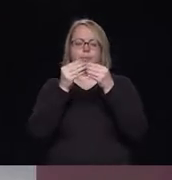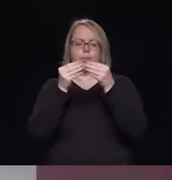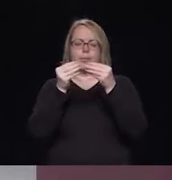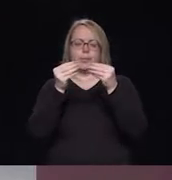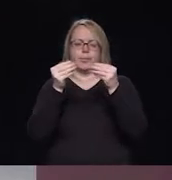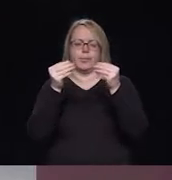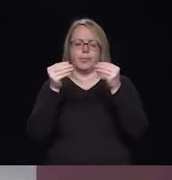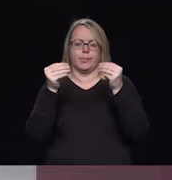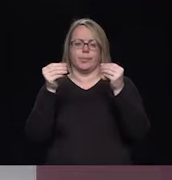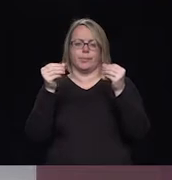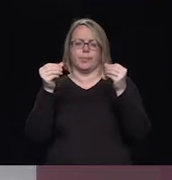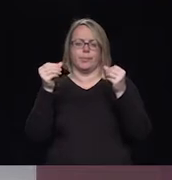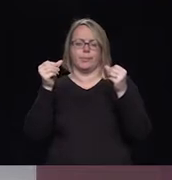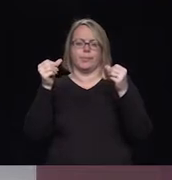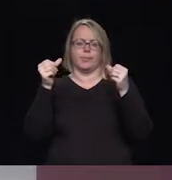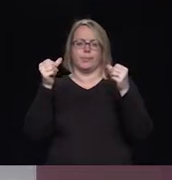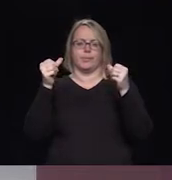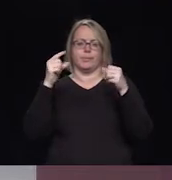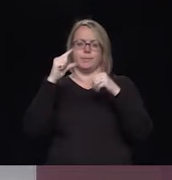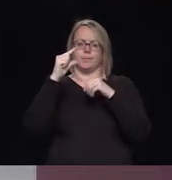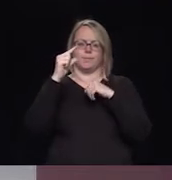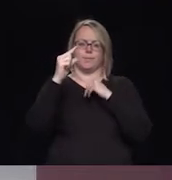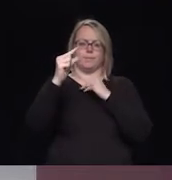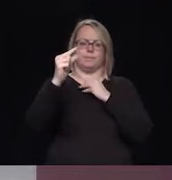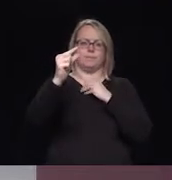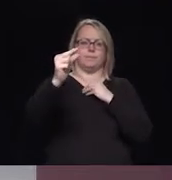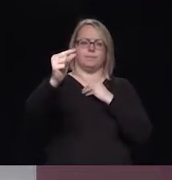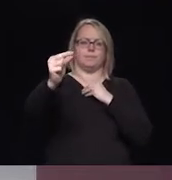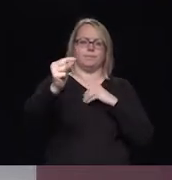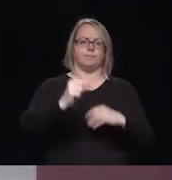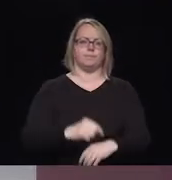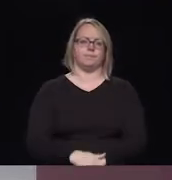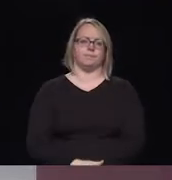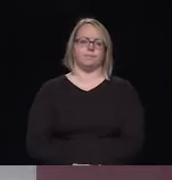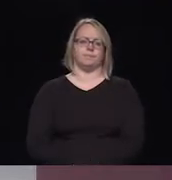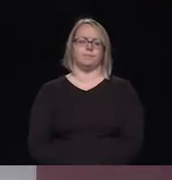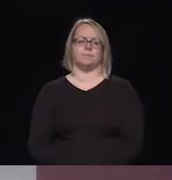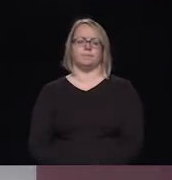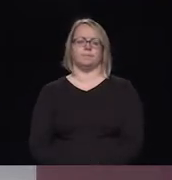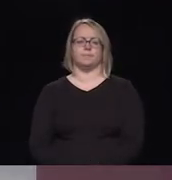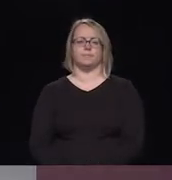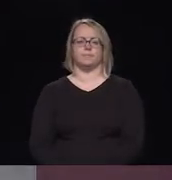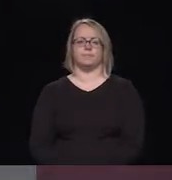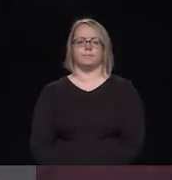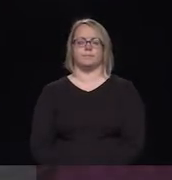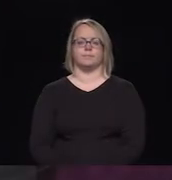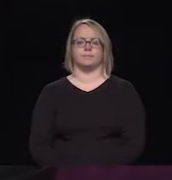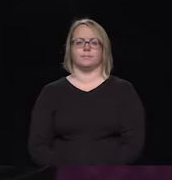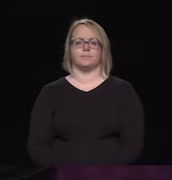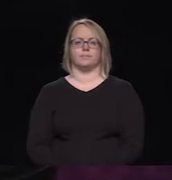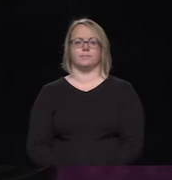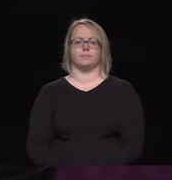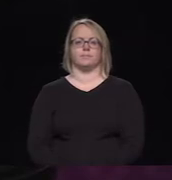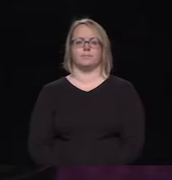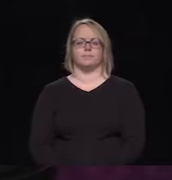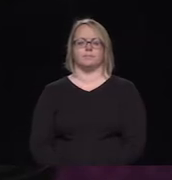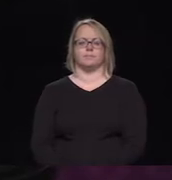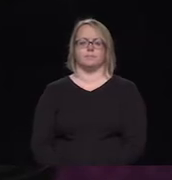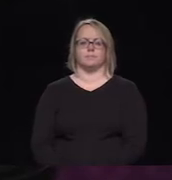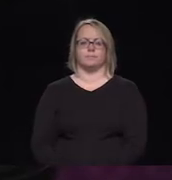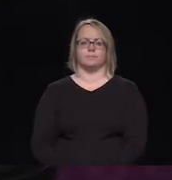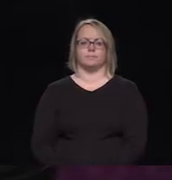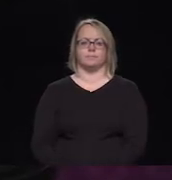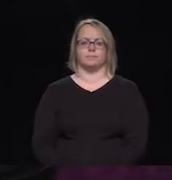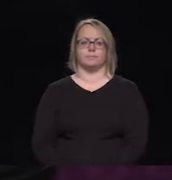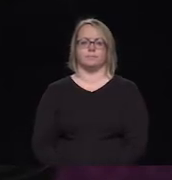part, you are that cheese water. So I'm doing a tiny dip into that cup of water just a little bit.